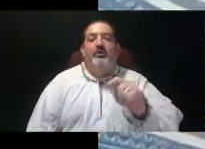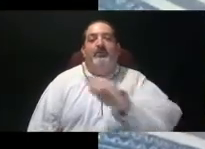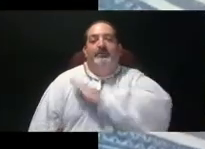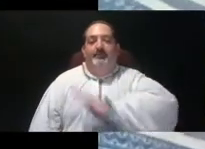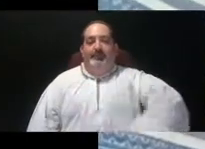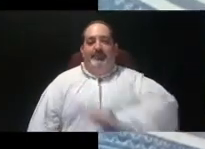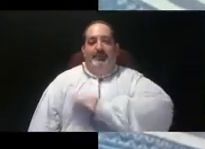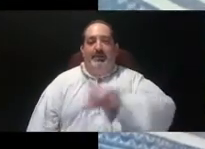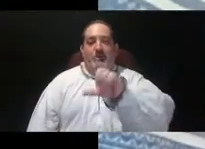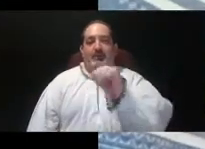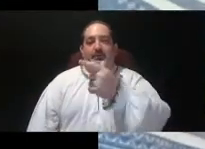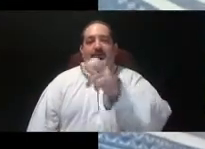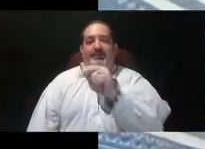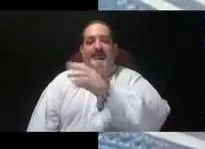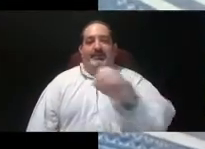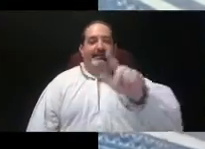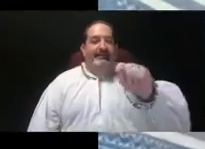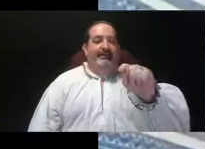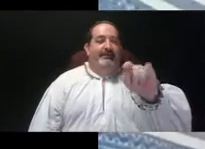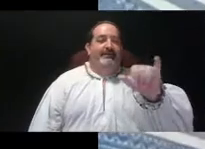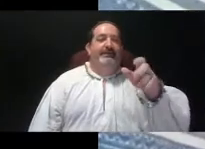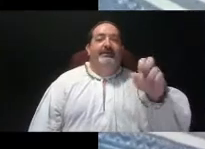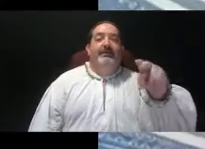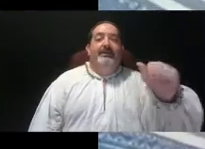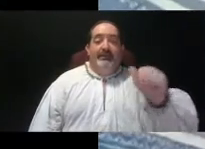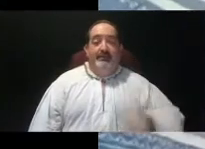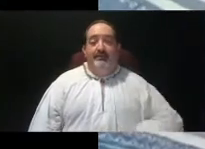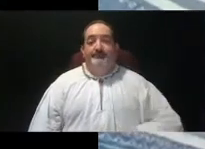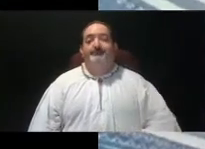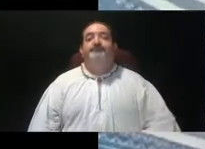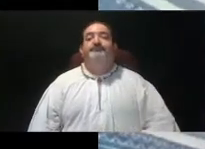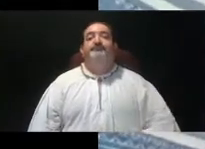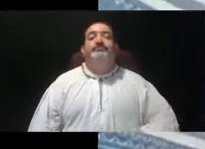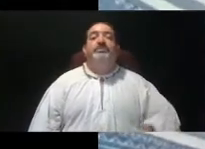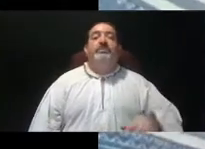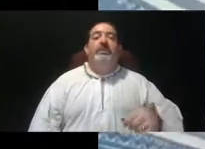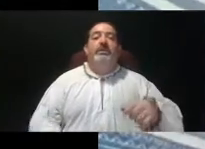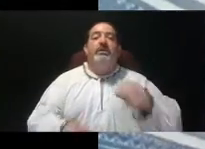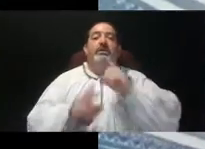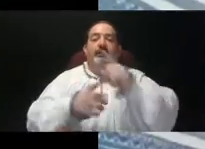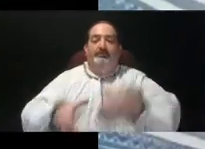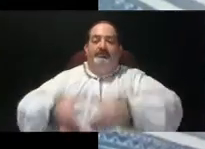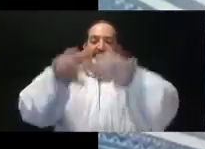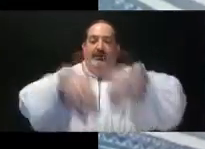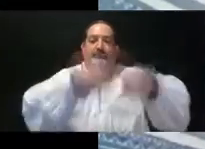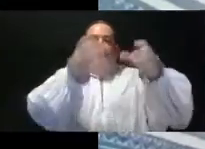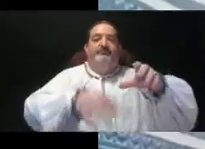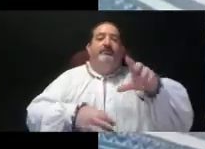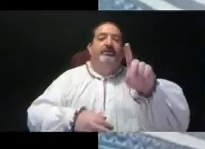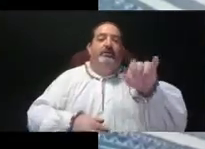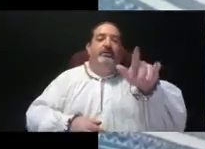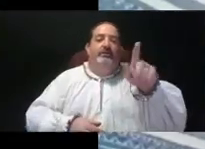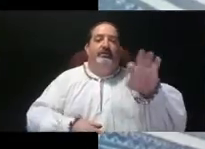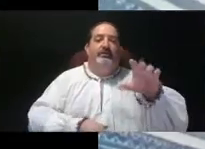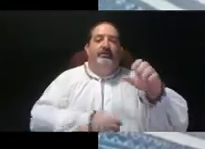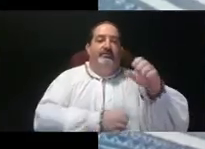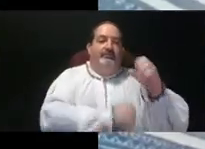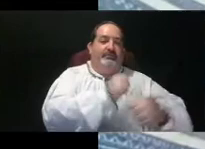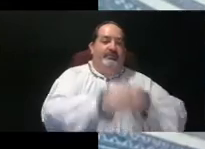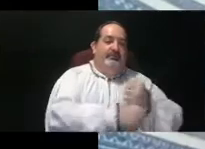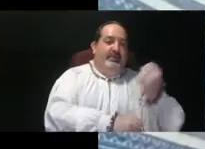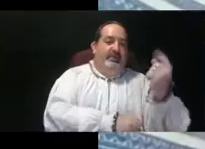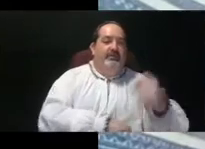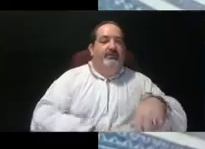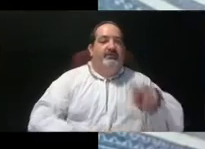excellencies, Logan and Tina. The Order of the Towers of Dreiburgen was created in Anna Societatis 11 by Walt and Alison